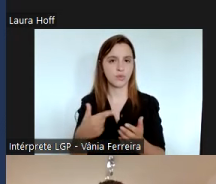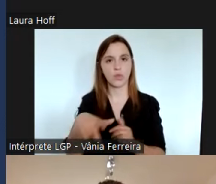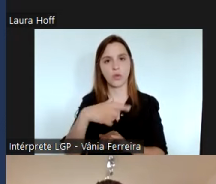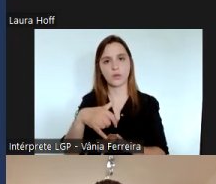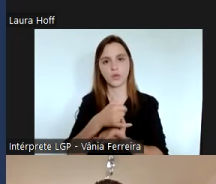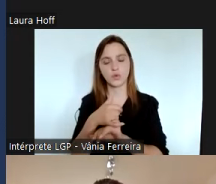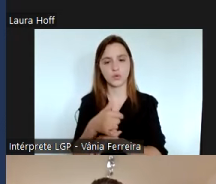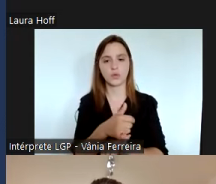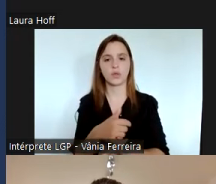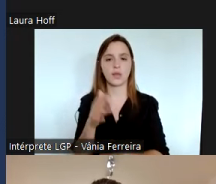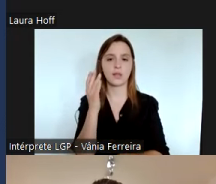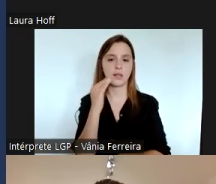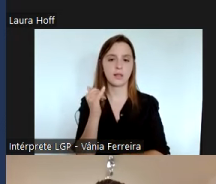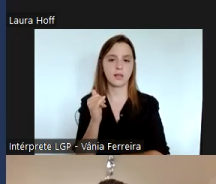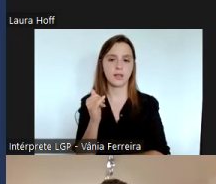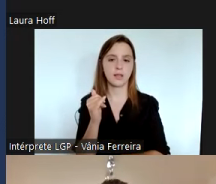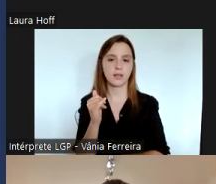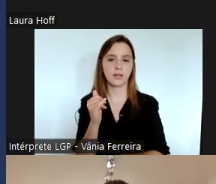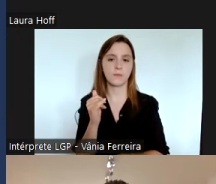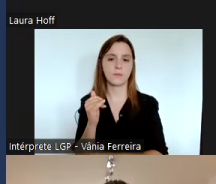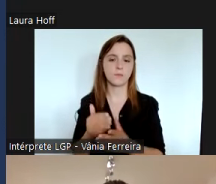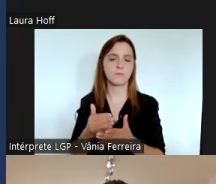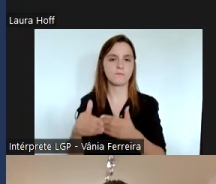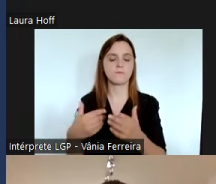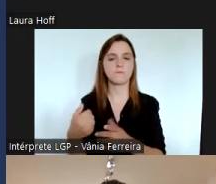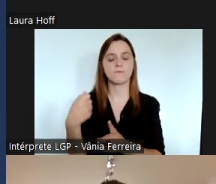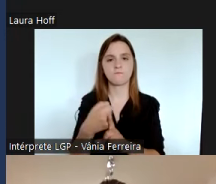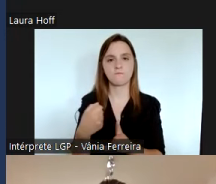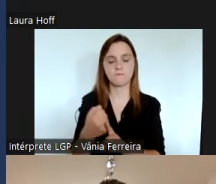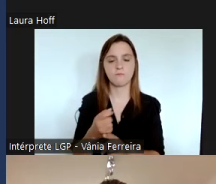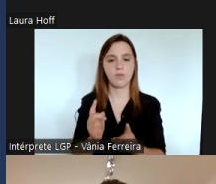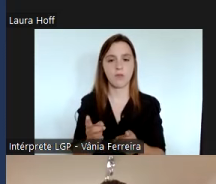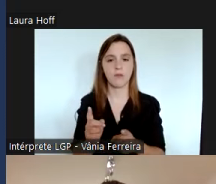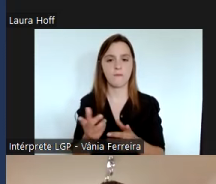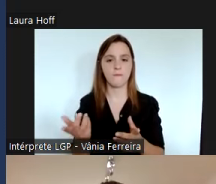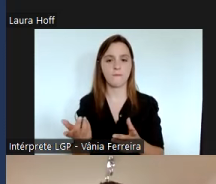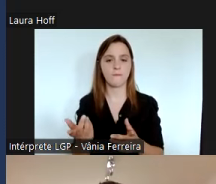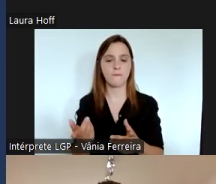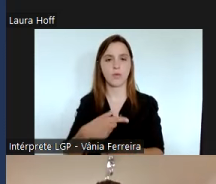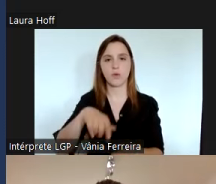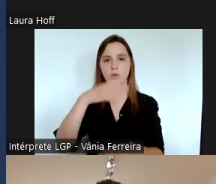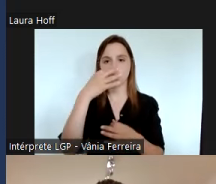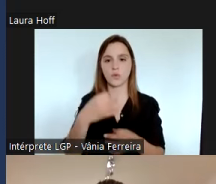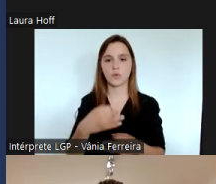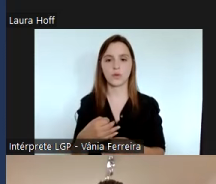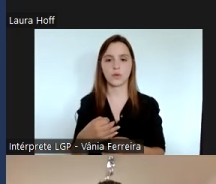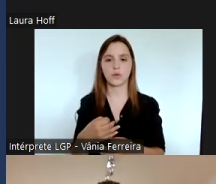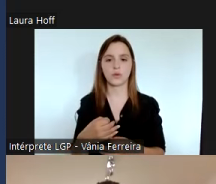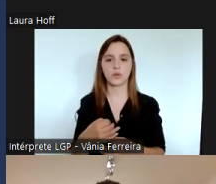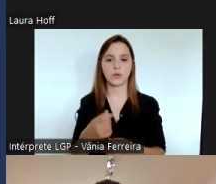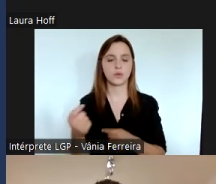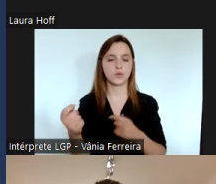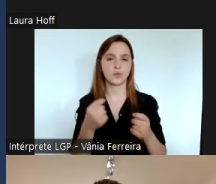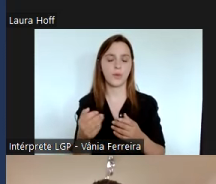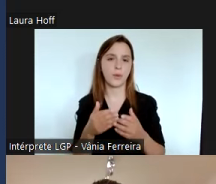to reflect on the ongoing challenges of the 21st century, as we truly believe that open discussion is the key